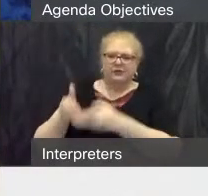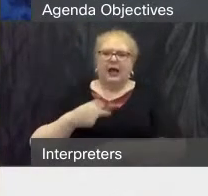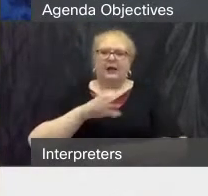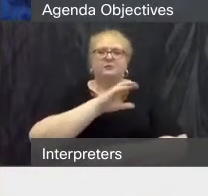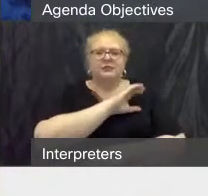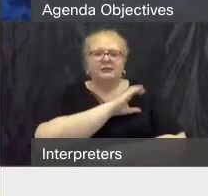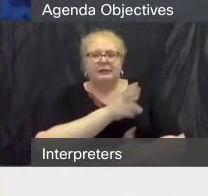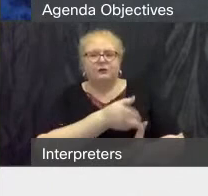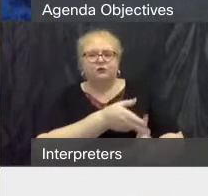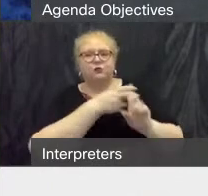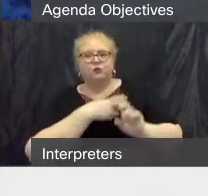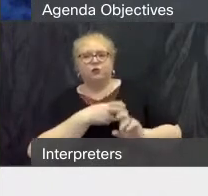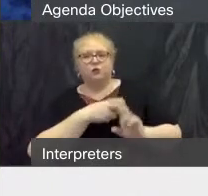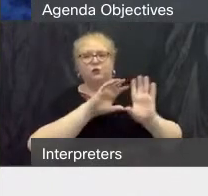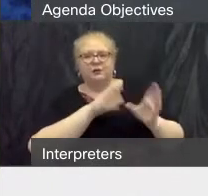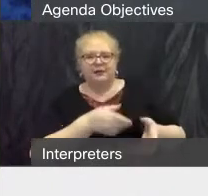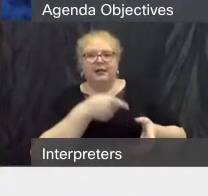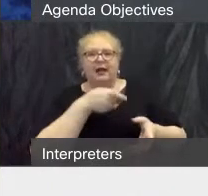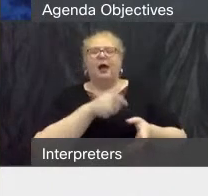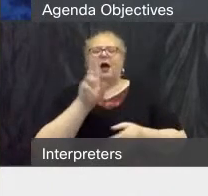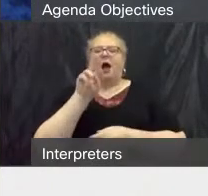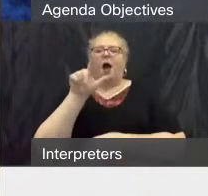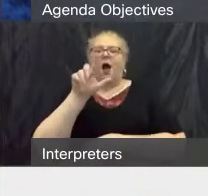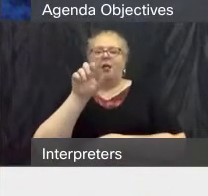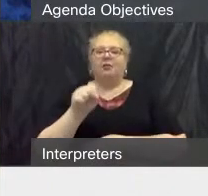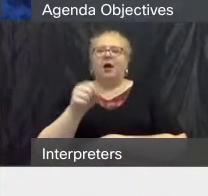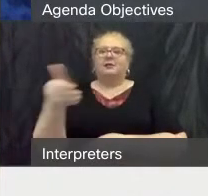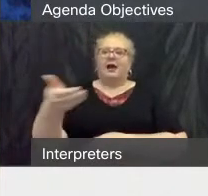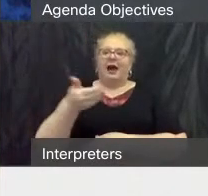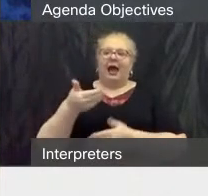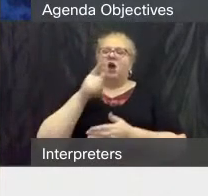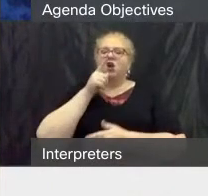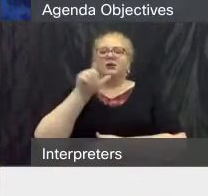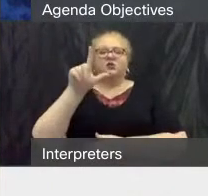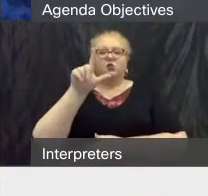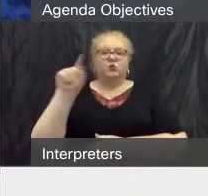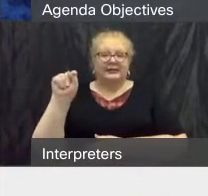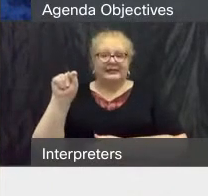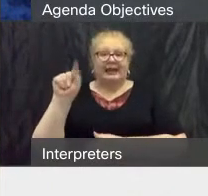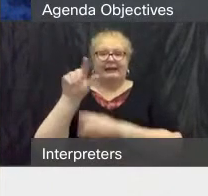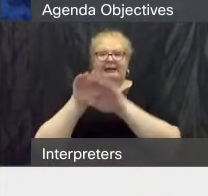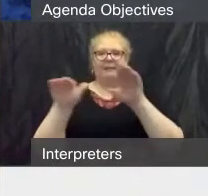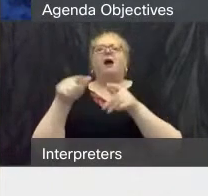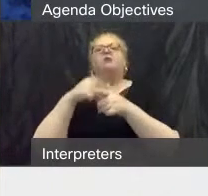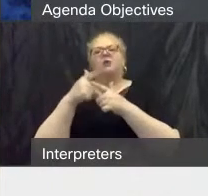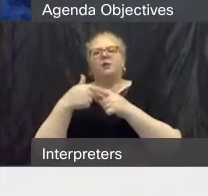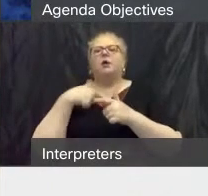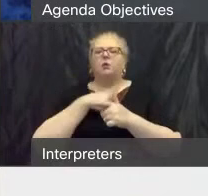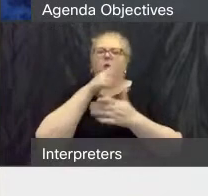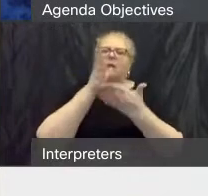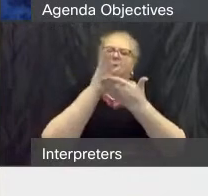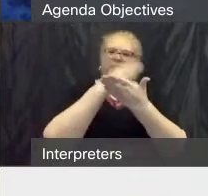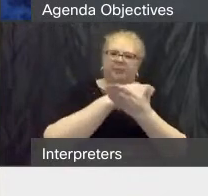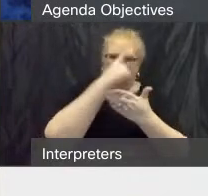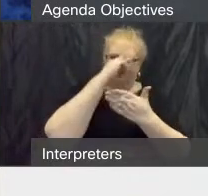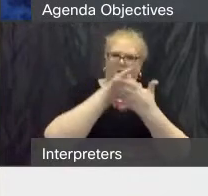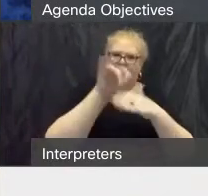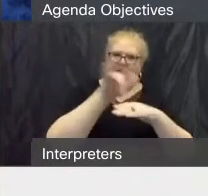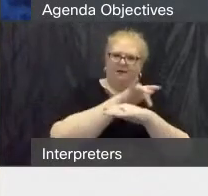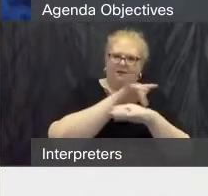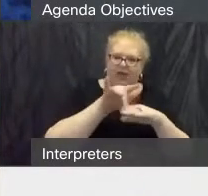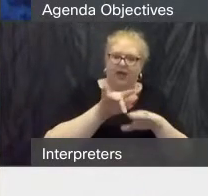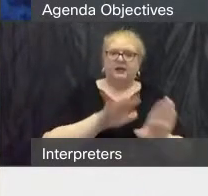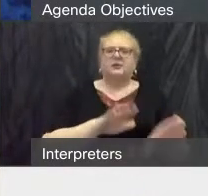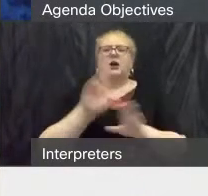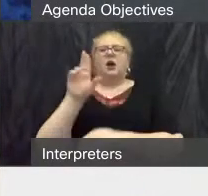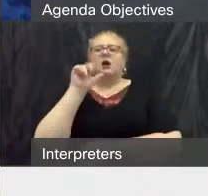vacancy happens to be at a lieutenant level or something, and then we will budget at that lieutenant level. For non-uniform positions,